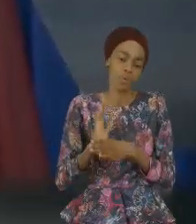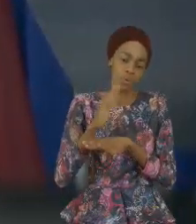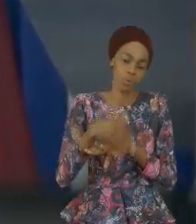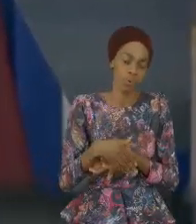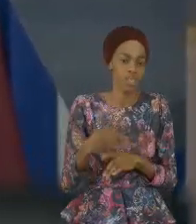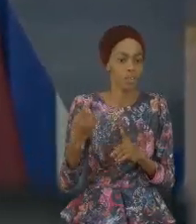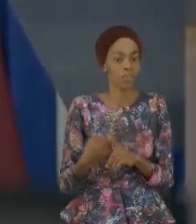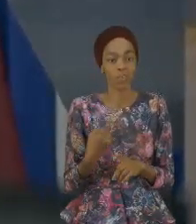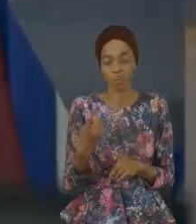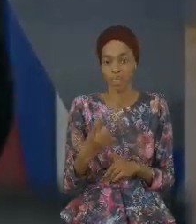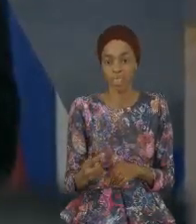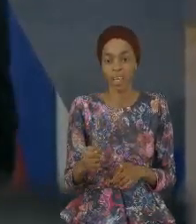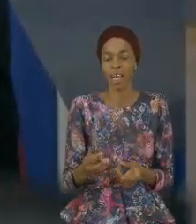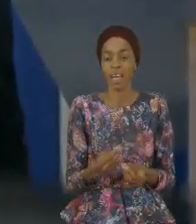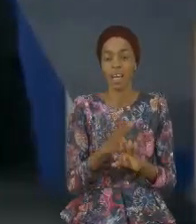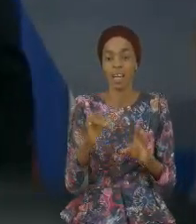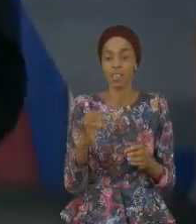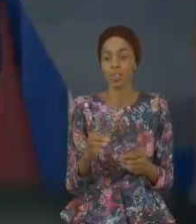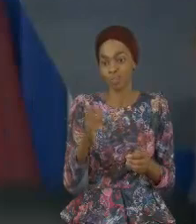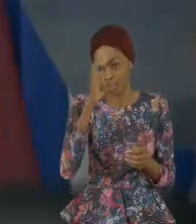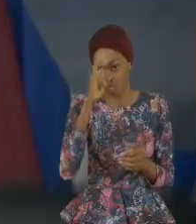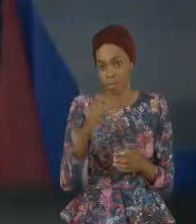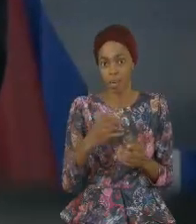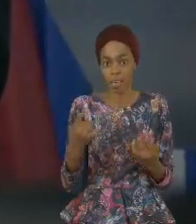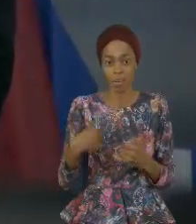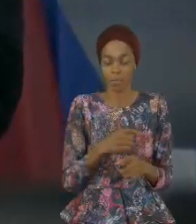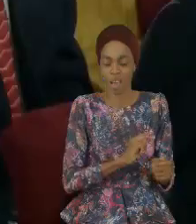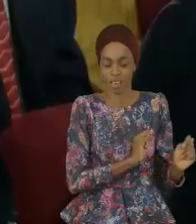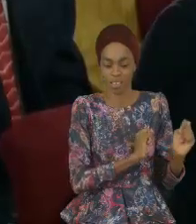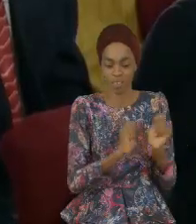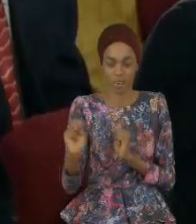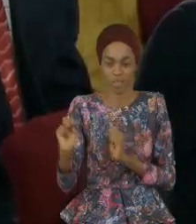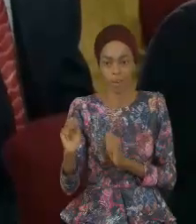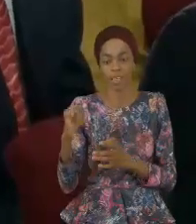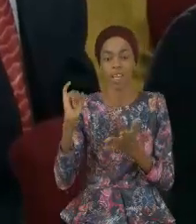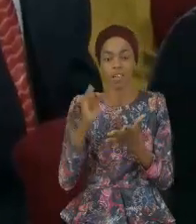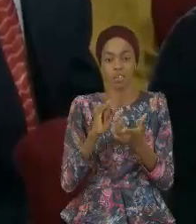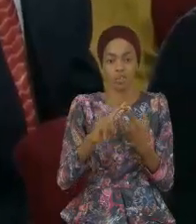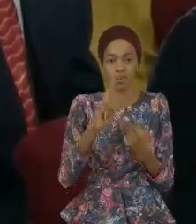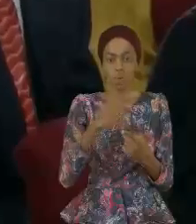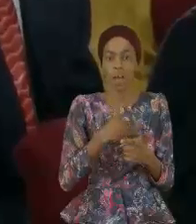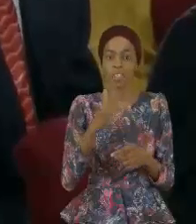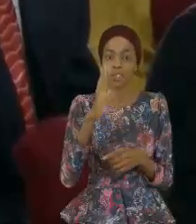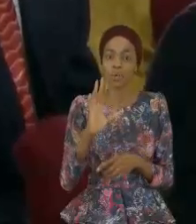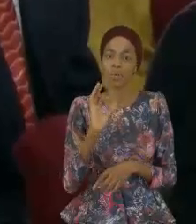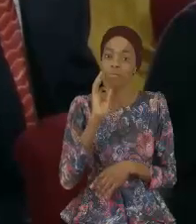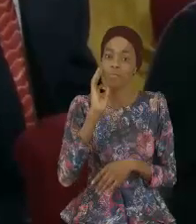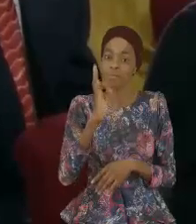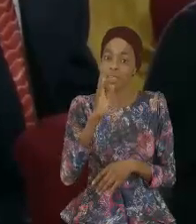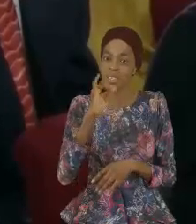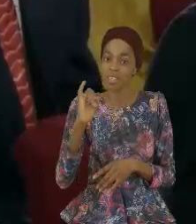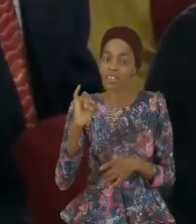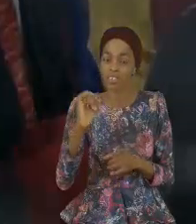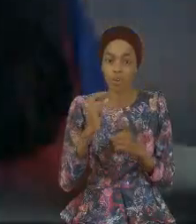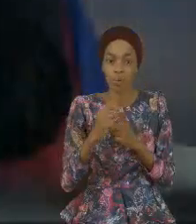Remember, transferable concept. Now we're transferring that to you. And your message must have a mark